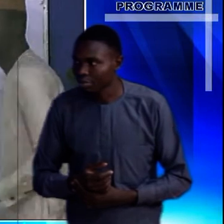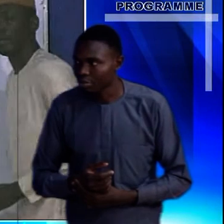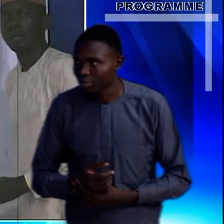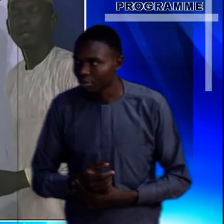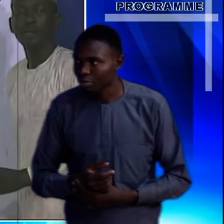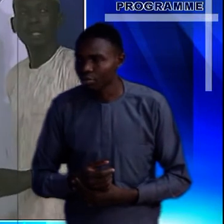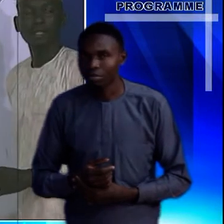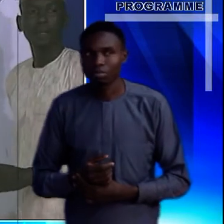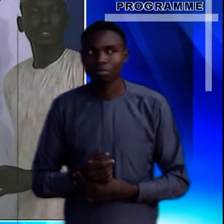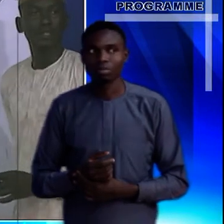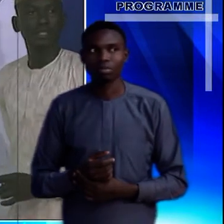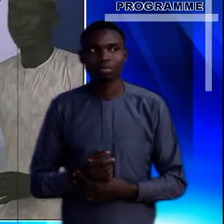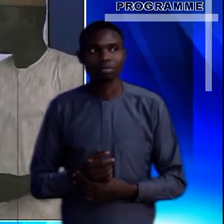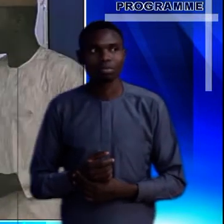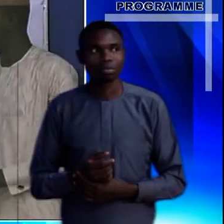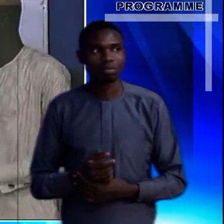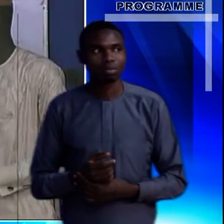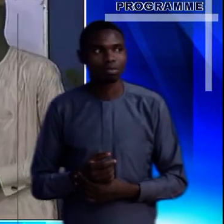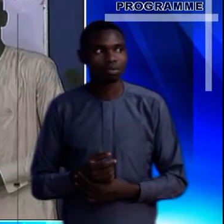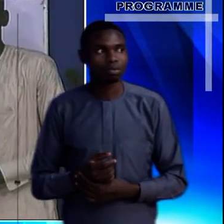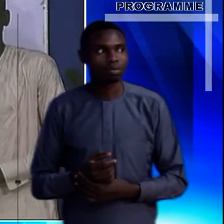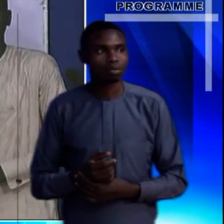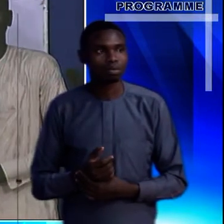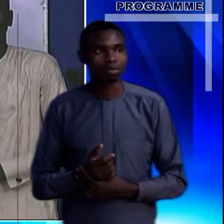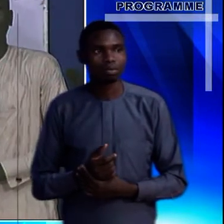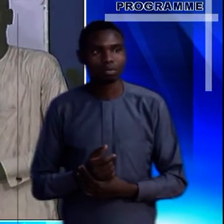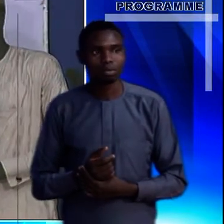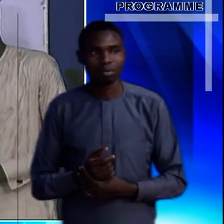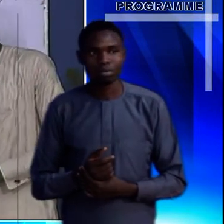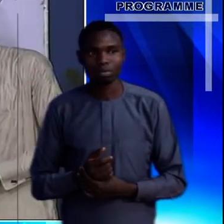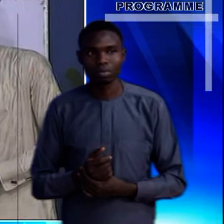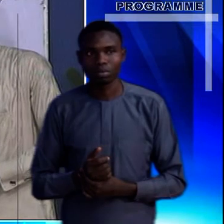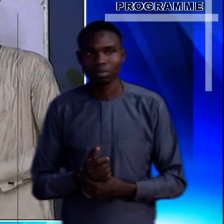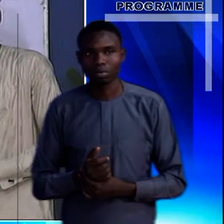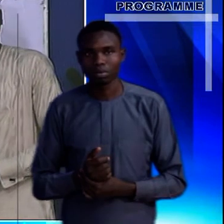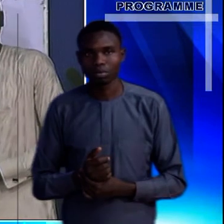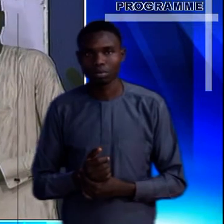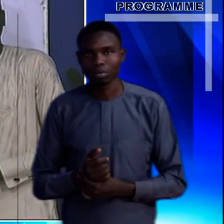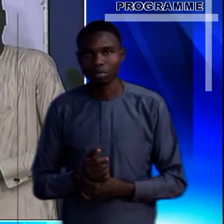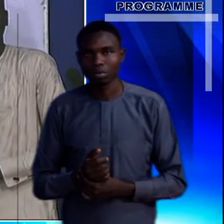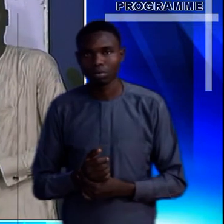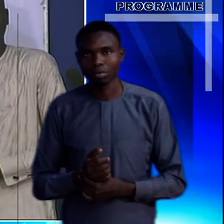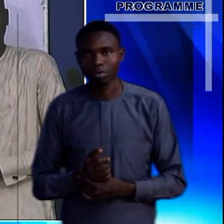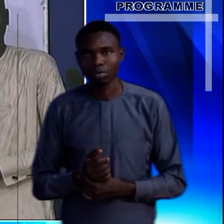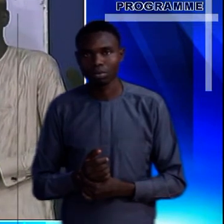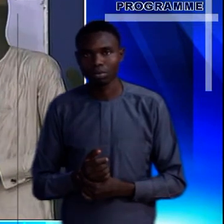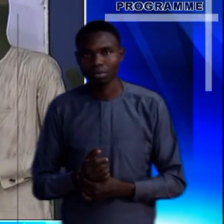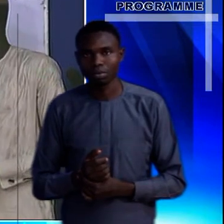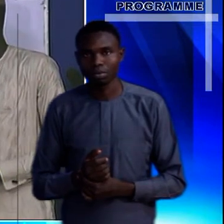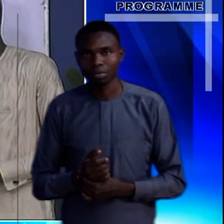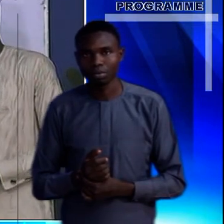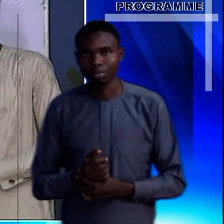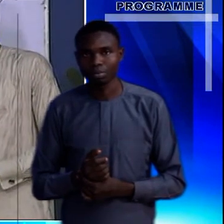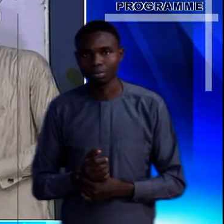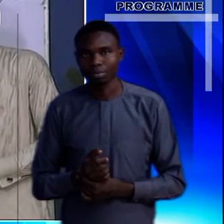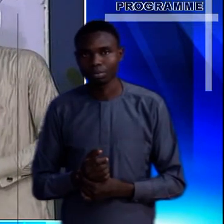103. You know that in long division table, the number that is on denominator is supposed to be outside. The